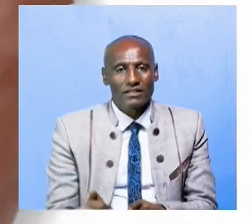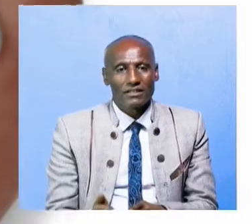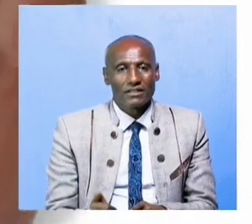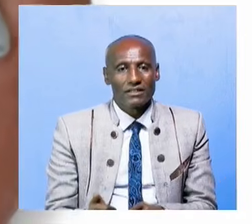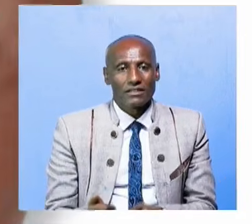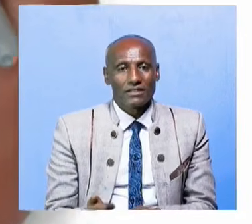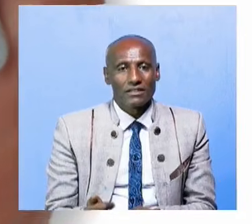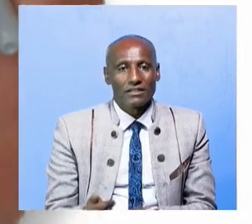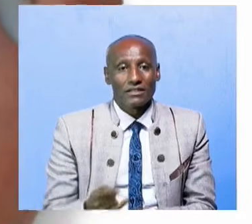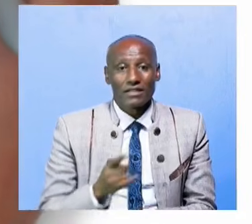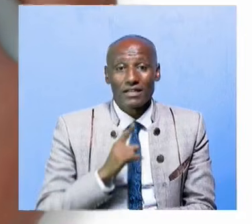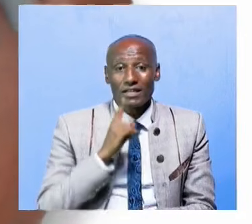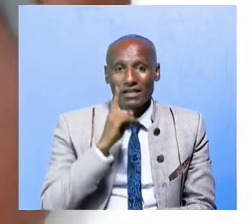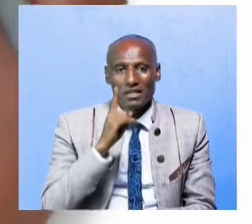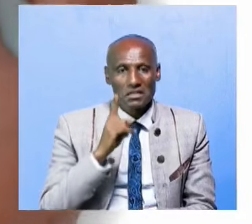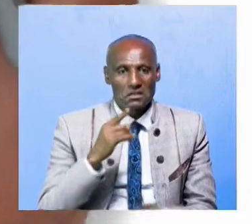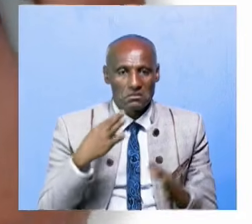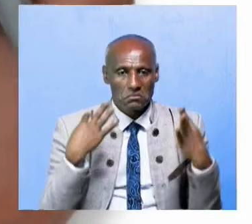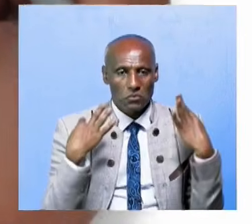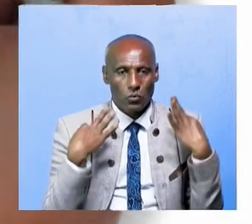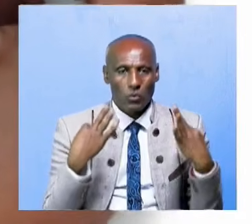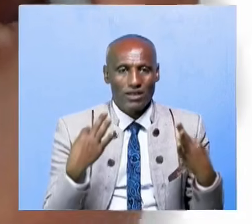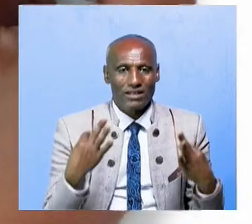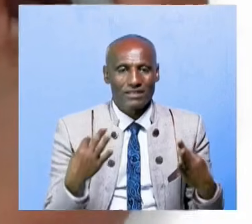really well.